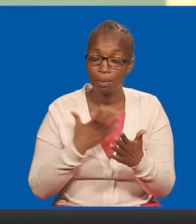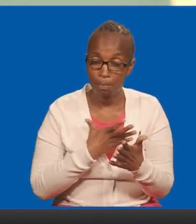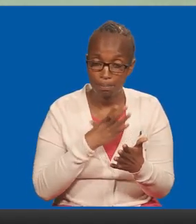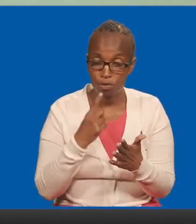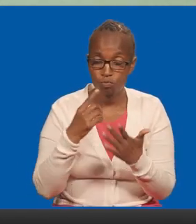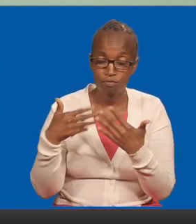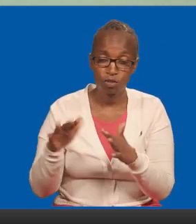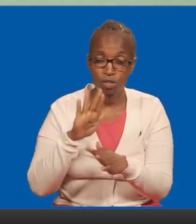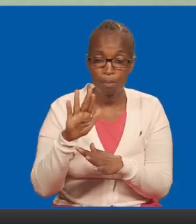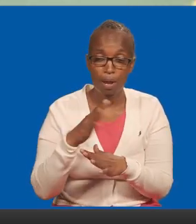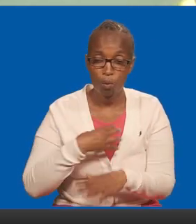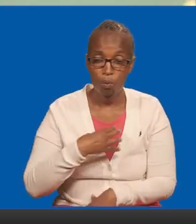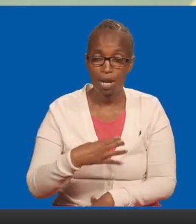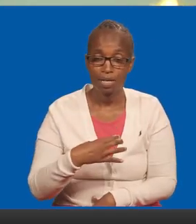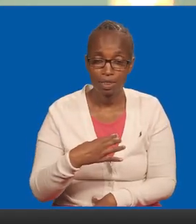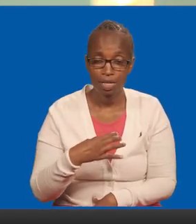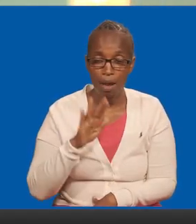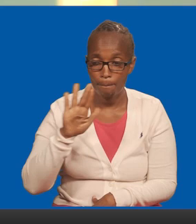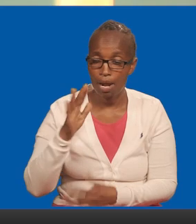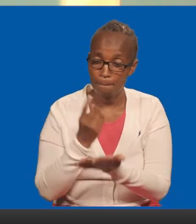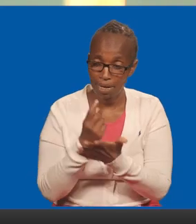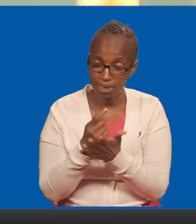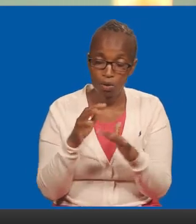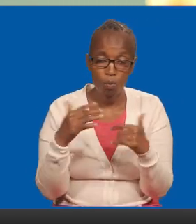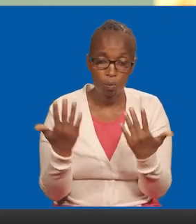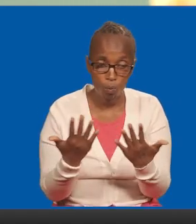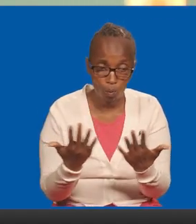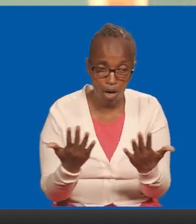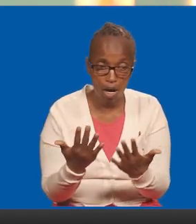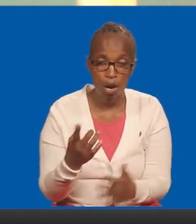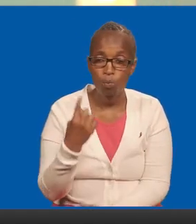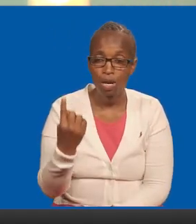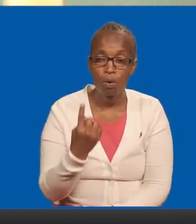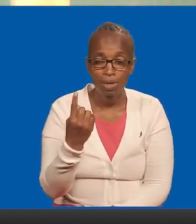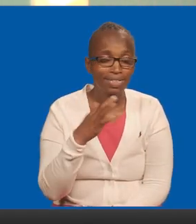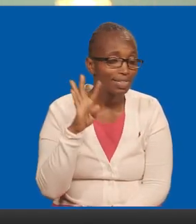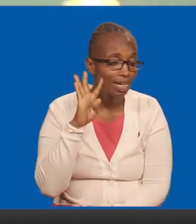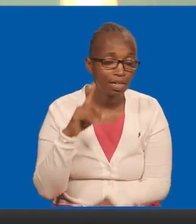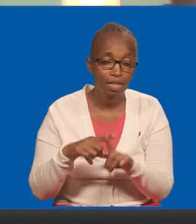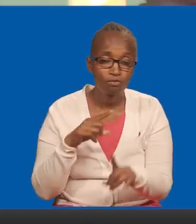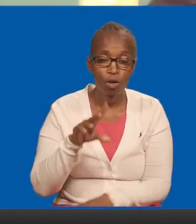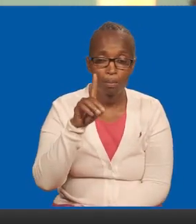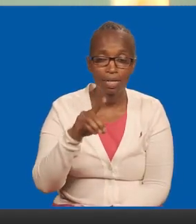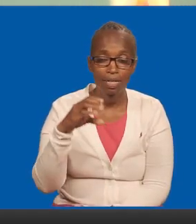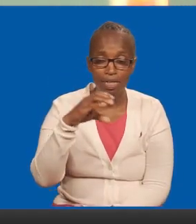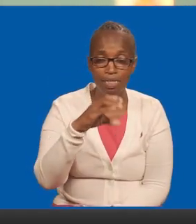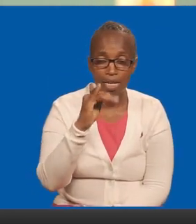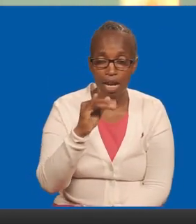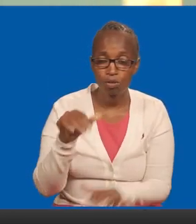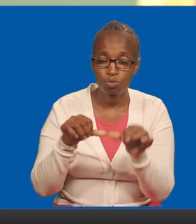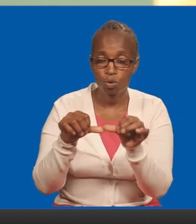is, we are only calling for DCI to conduct their investigations.